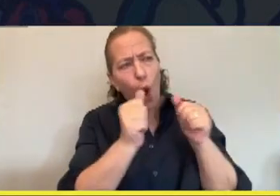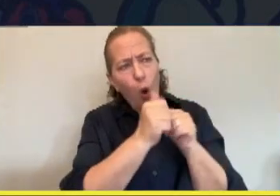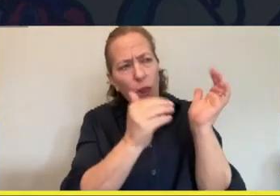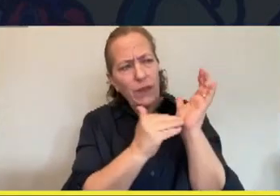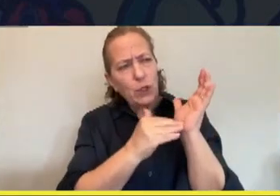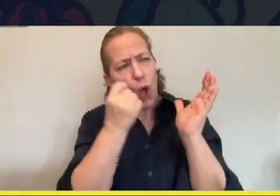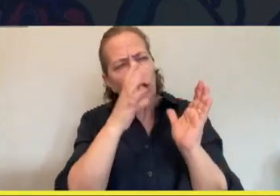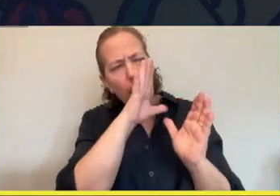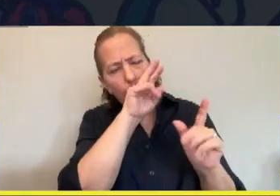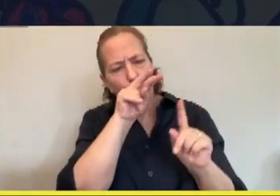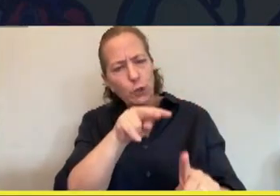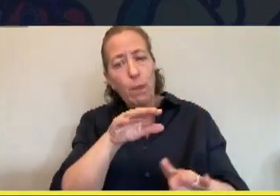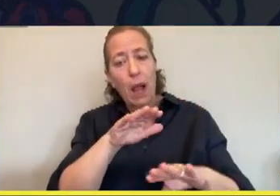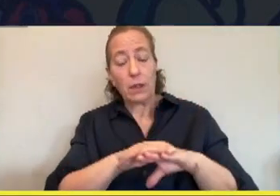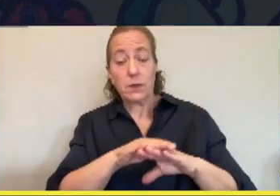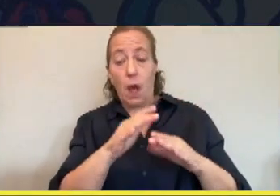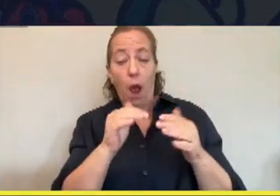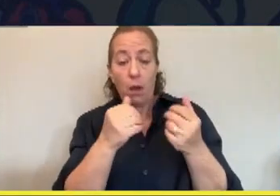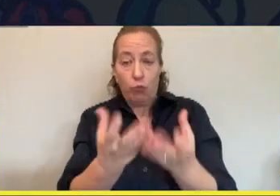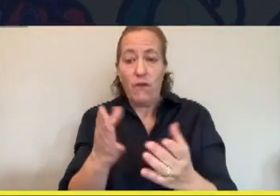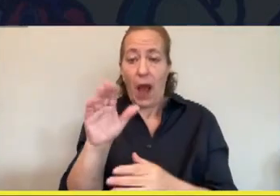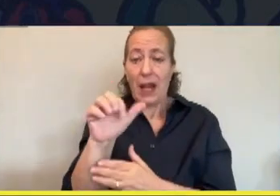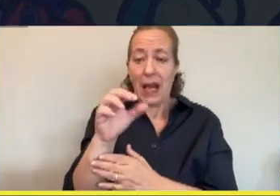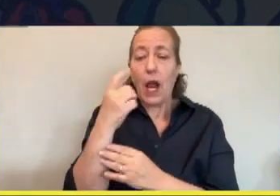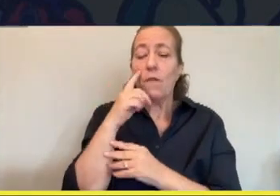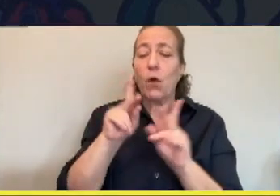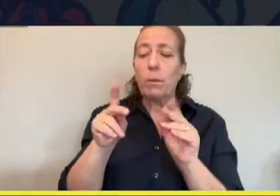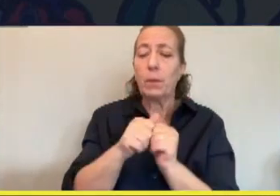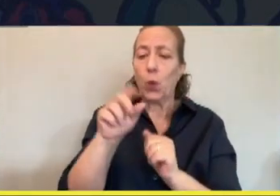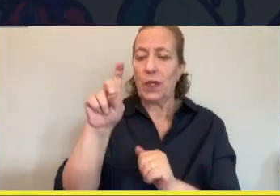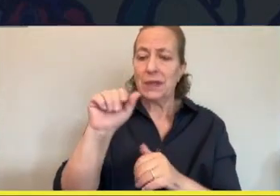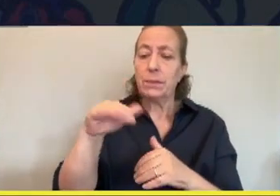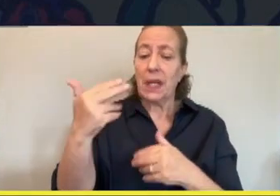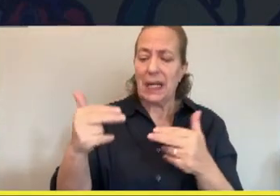caring for people with disabilities. Next slide.